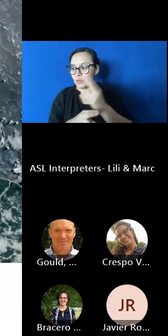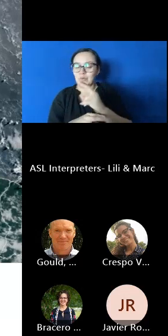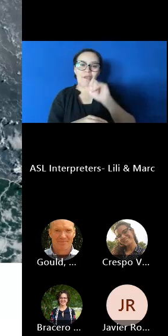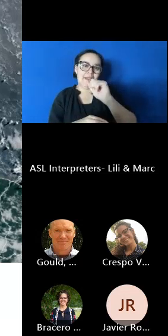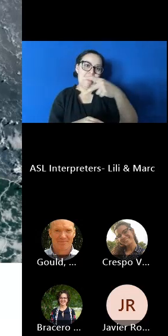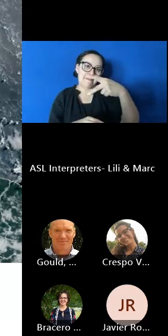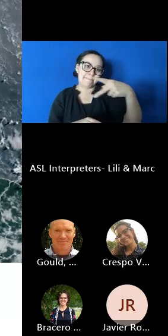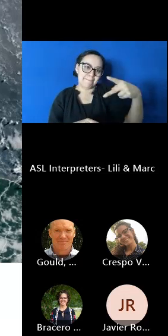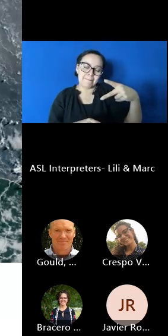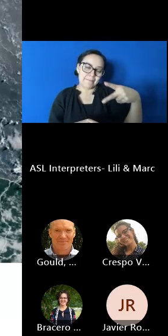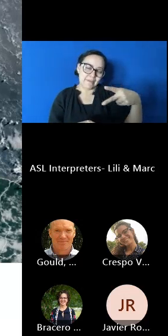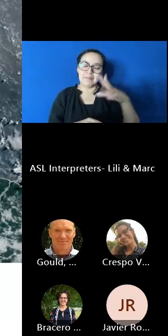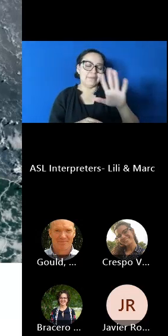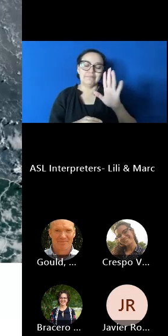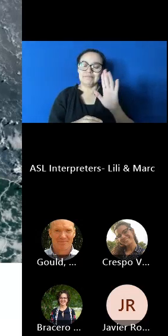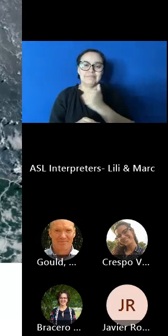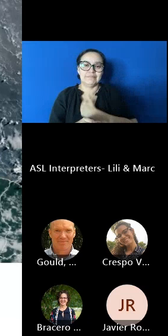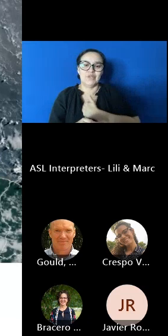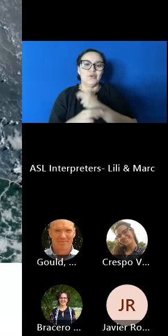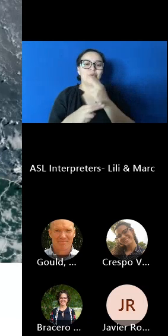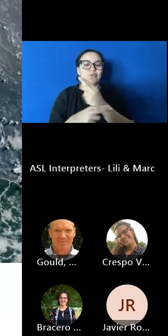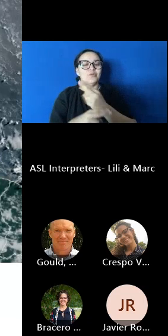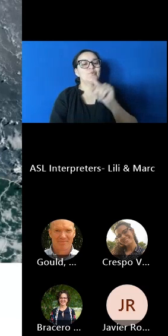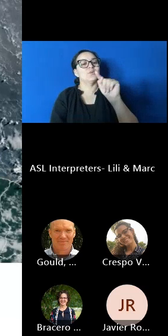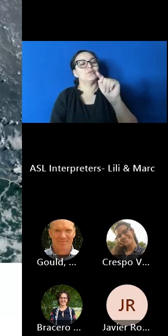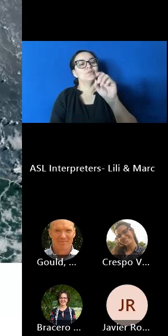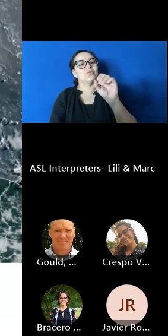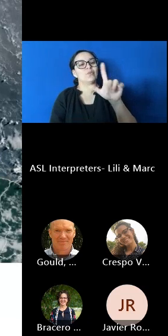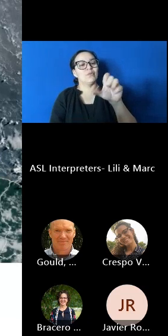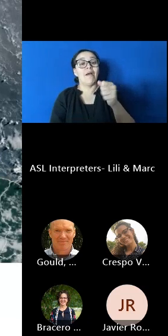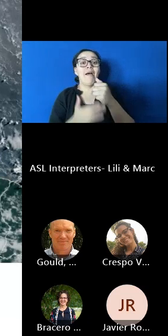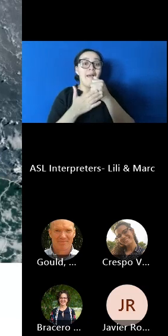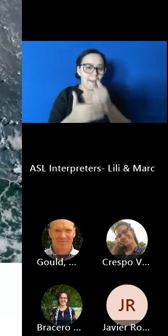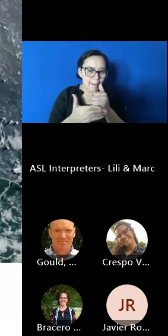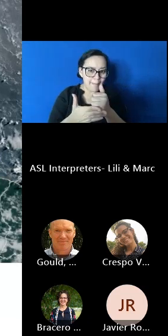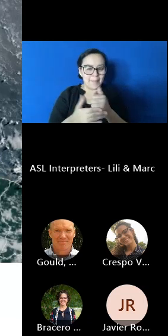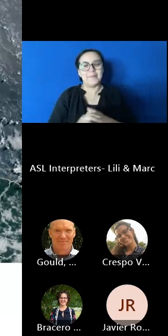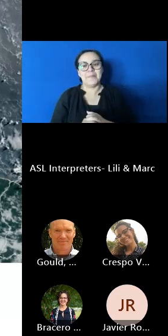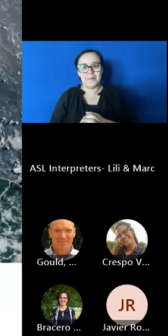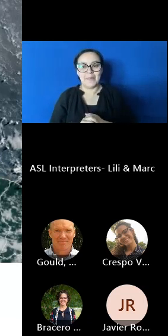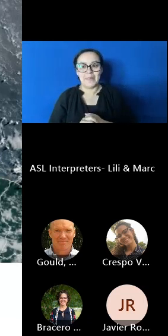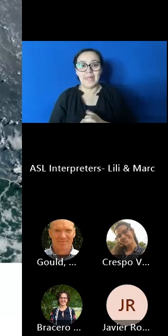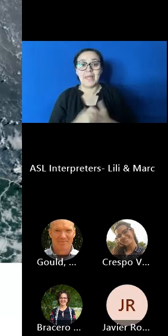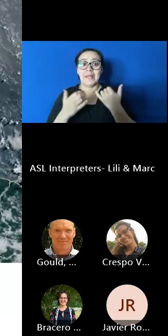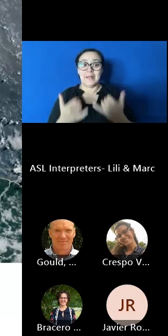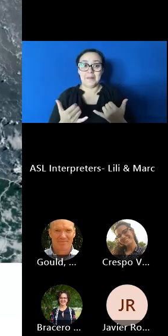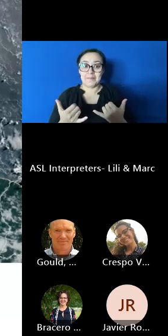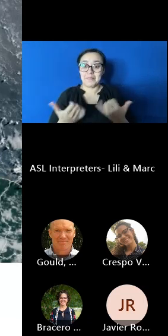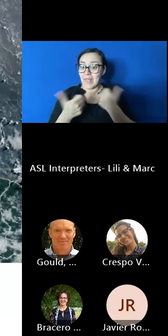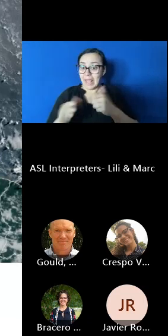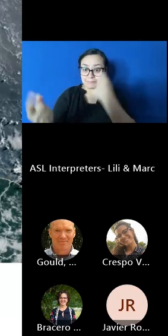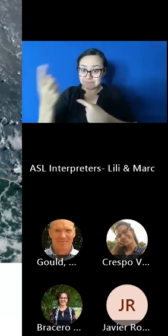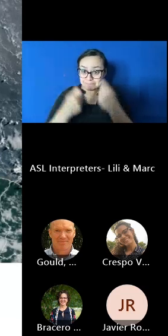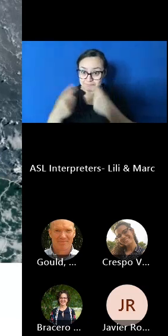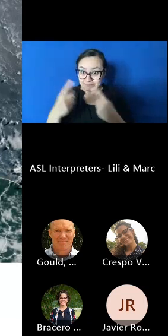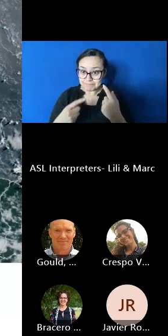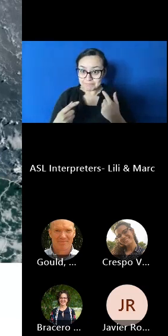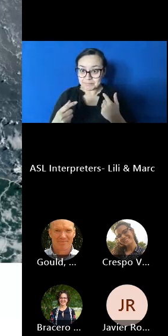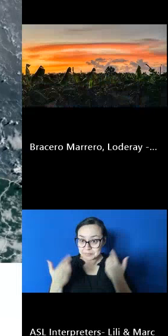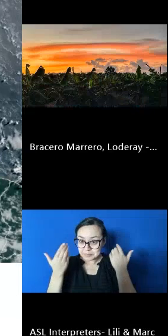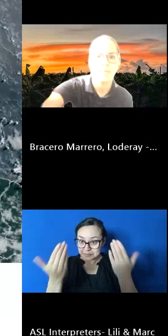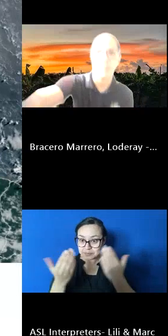use so they can start, see if this helps, taking,